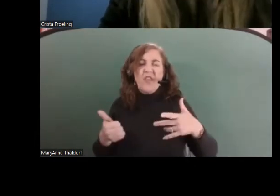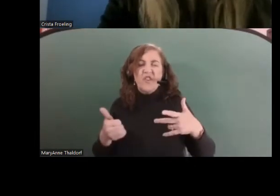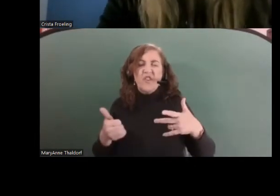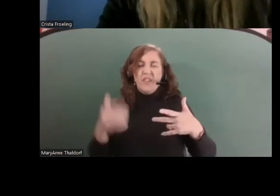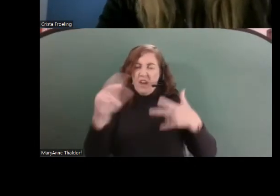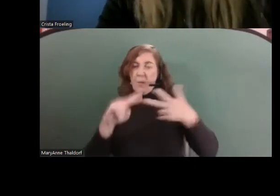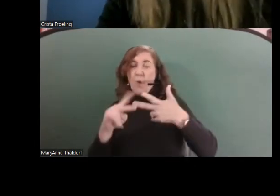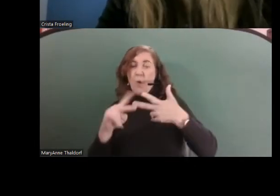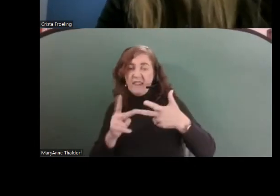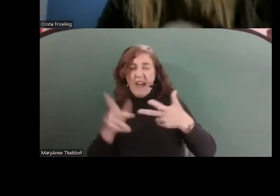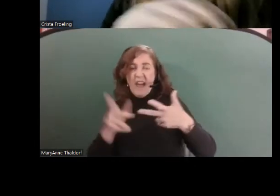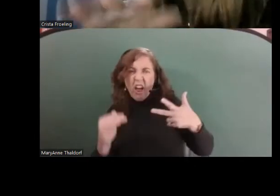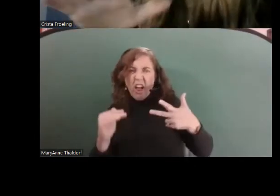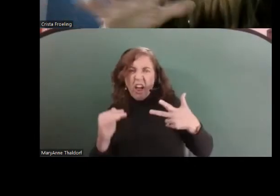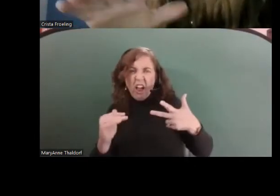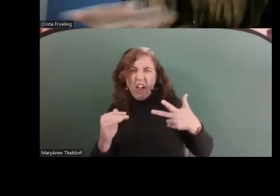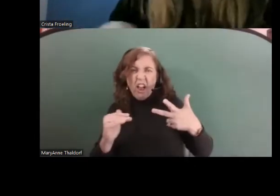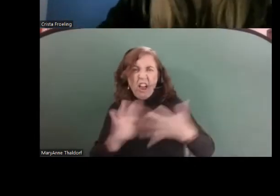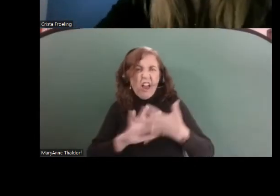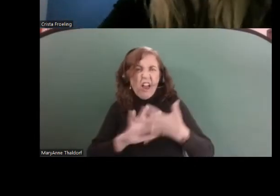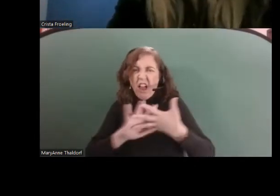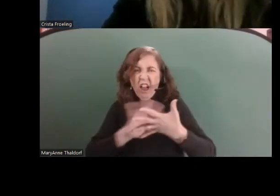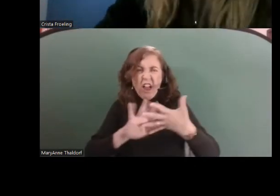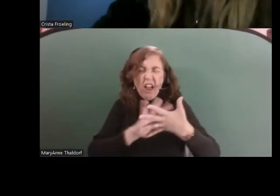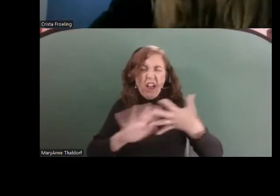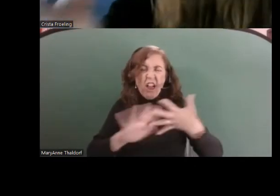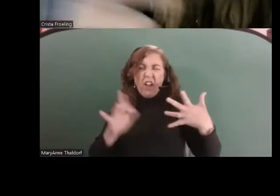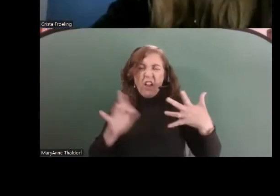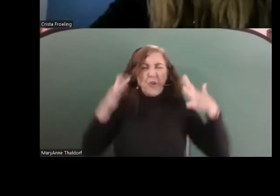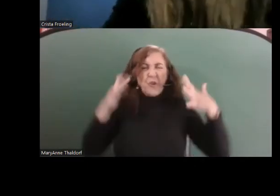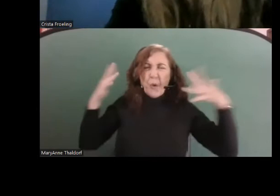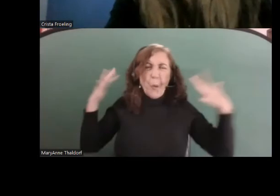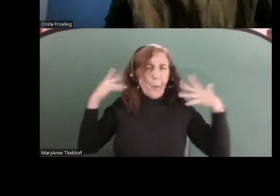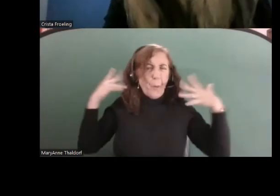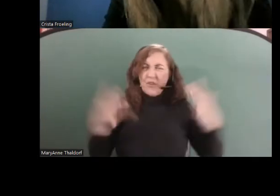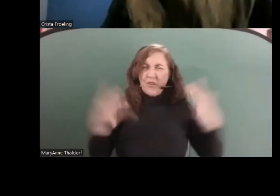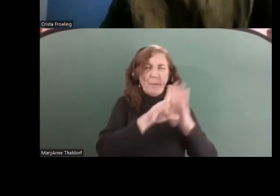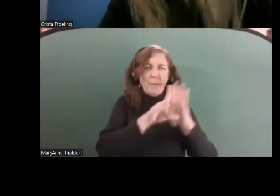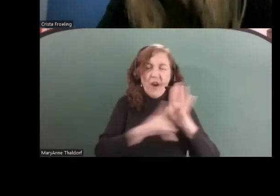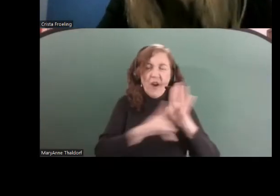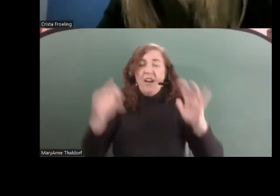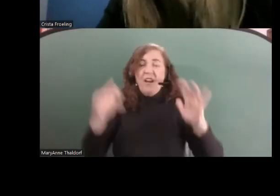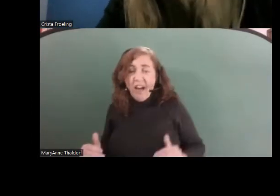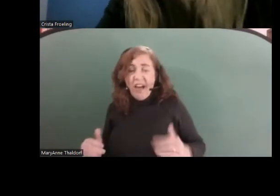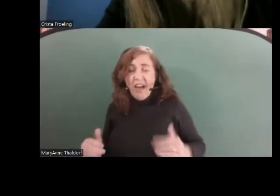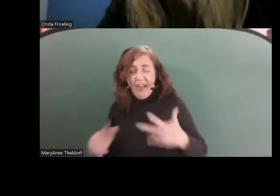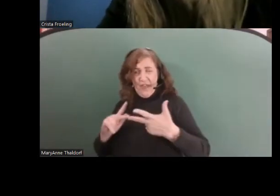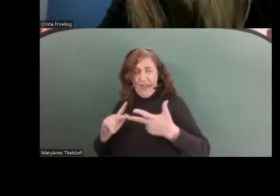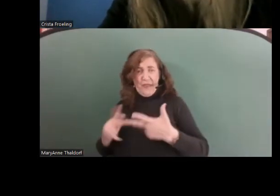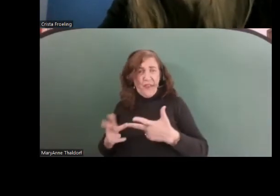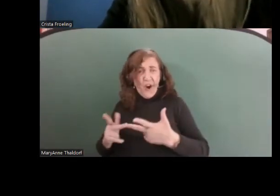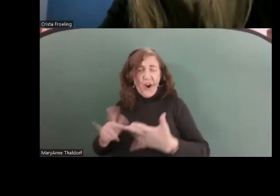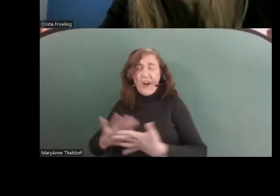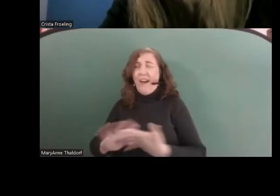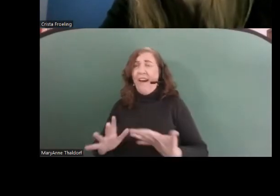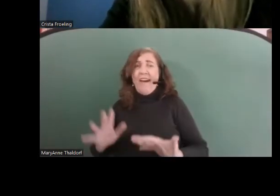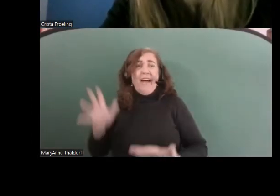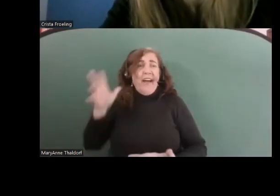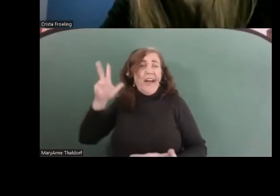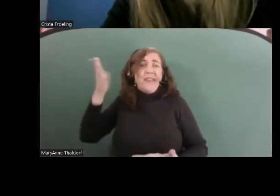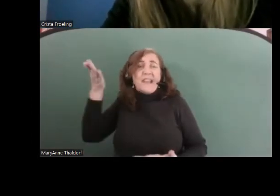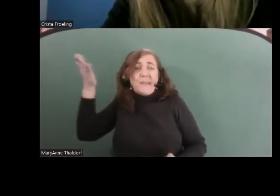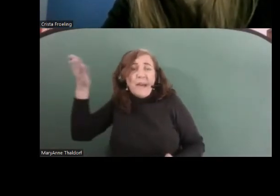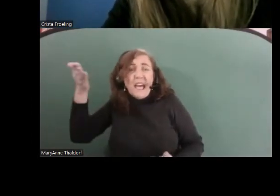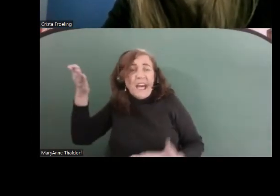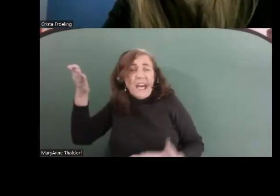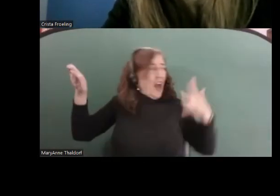to where the speech and noise are about equal, then you can't, none of those, you can't distinguish any of those